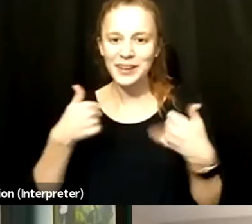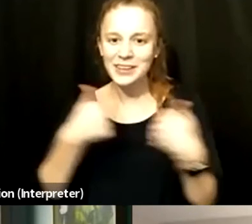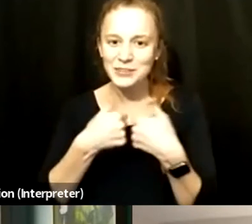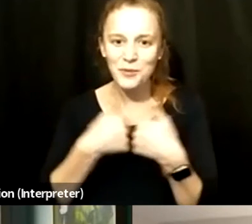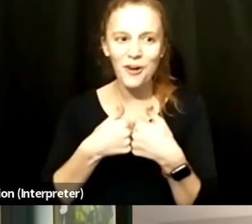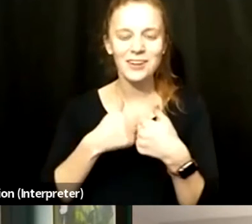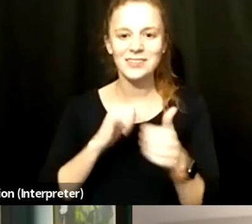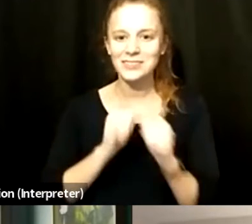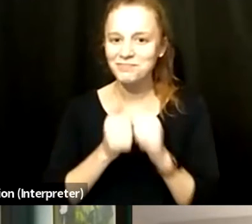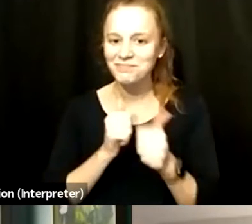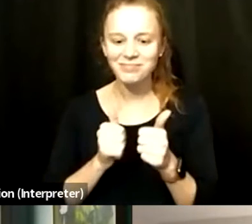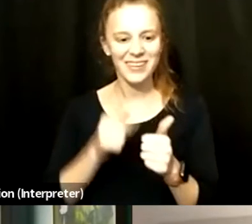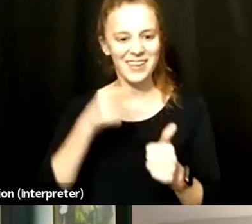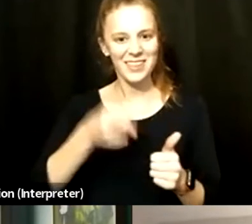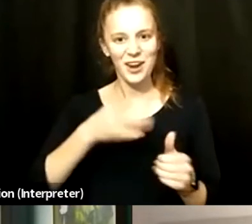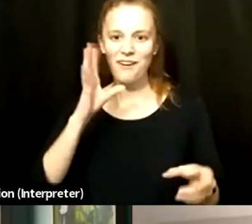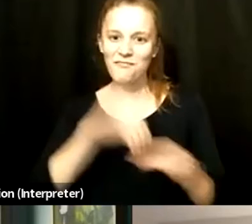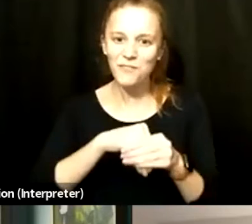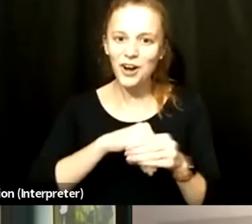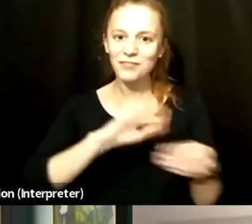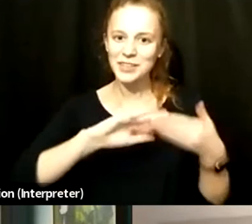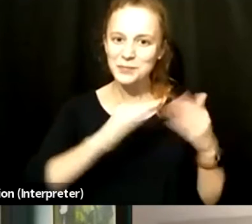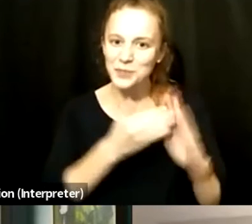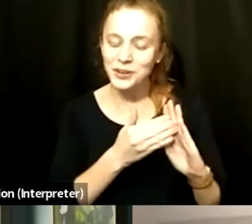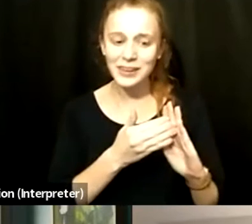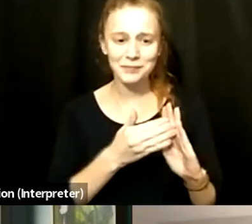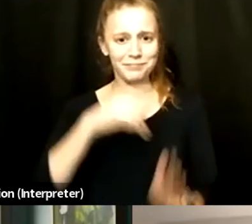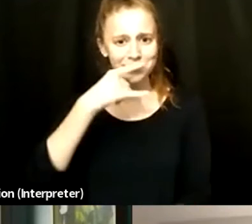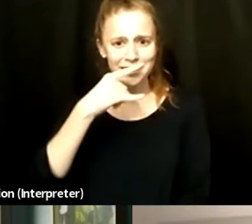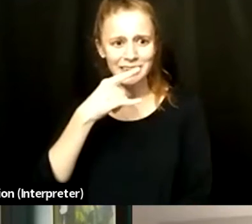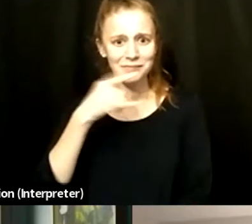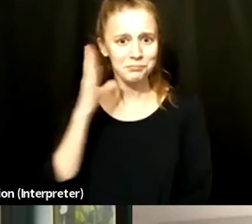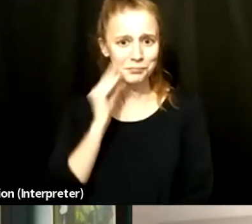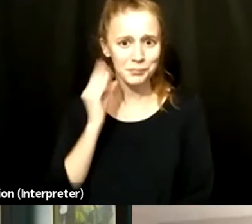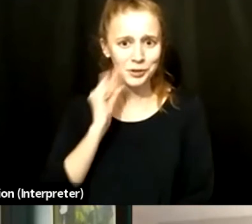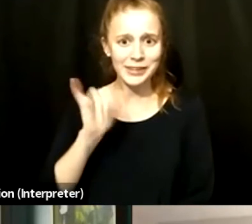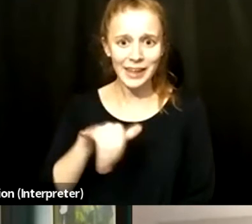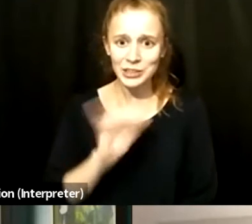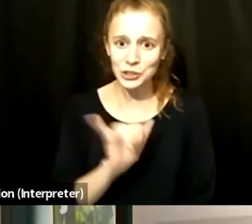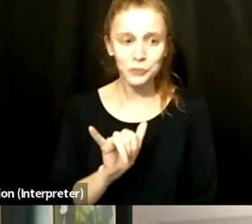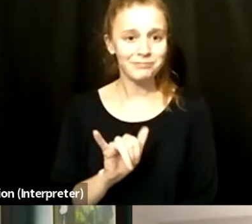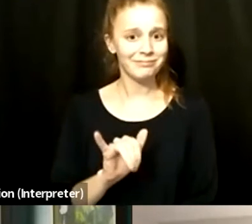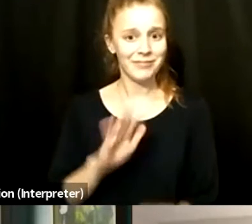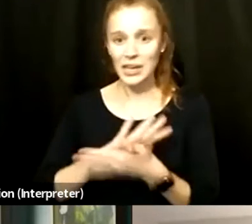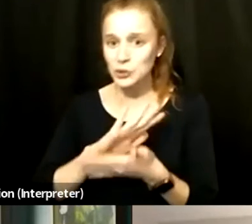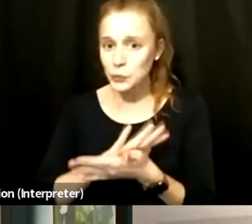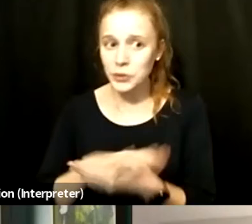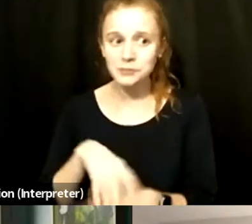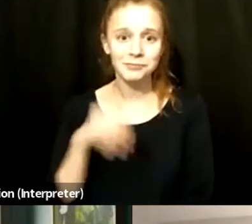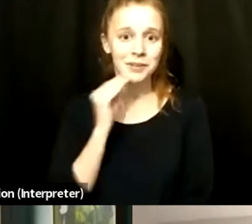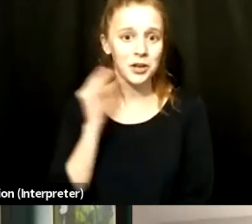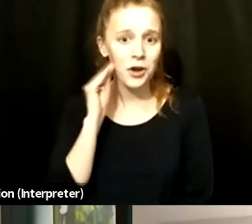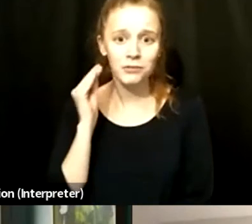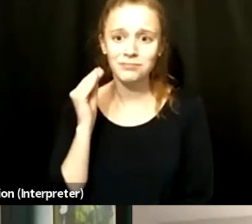that community. But kids are dealing with this too in schools and even at home with their parents. And so having